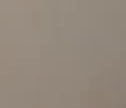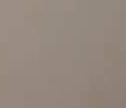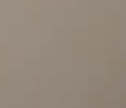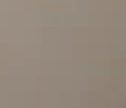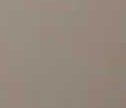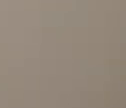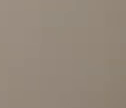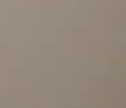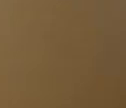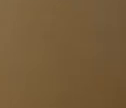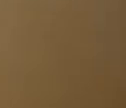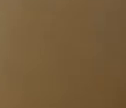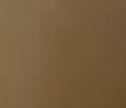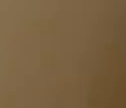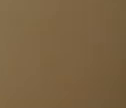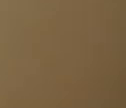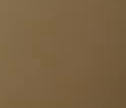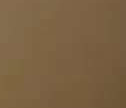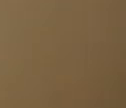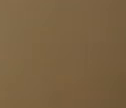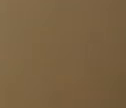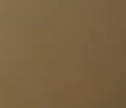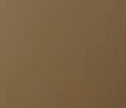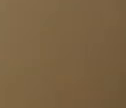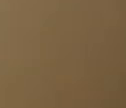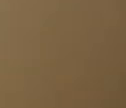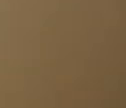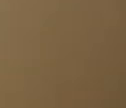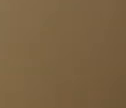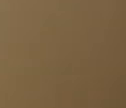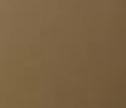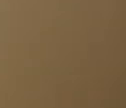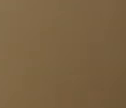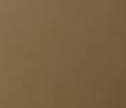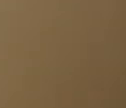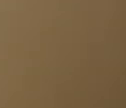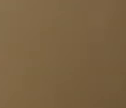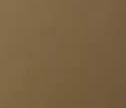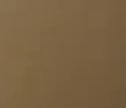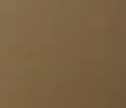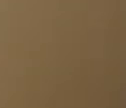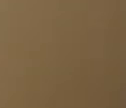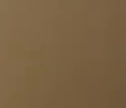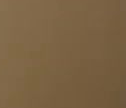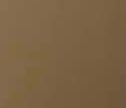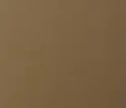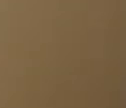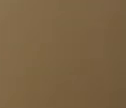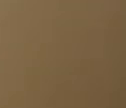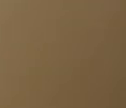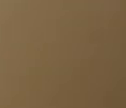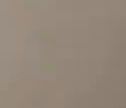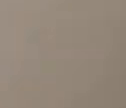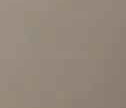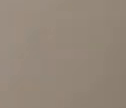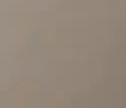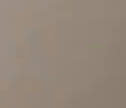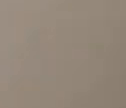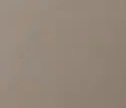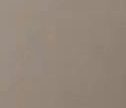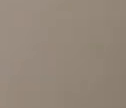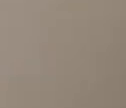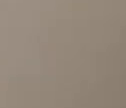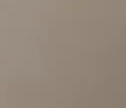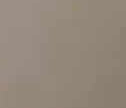What that is, Daddy? Looks like the census people, they ain't coming in here to find out all of my business. But